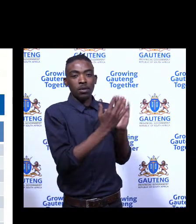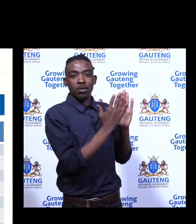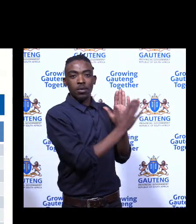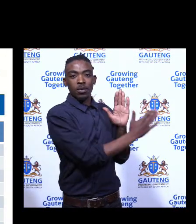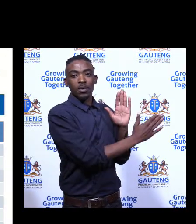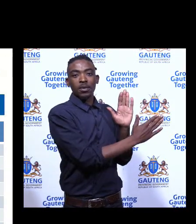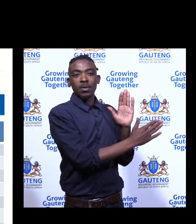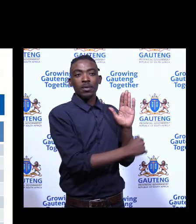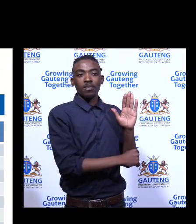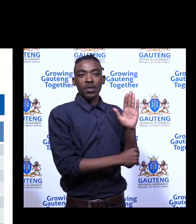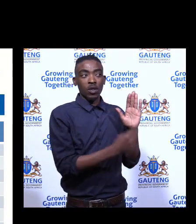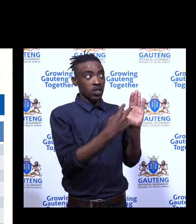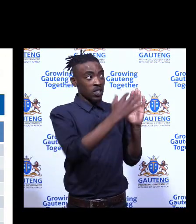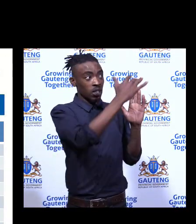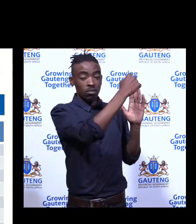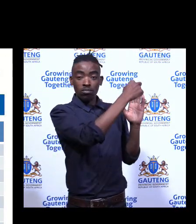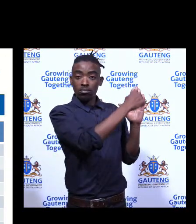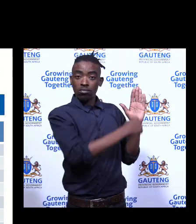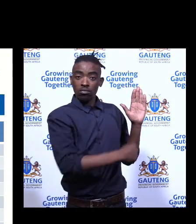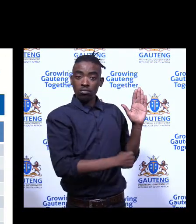say within those 3